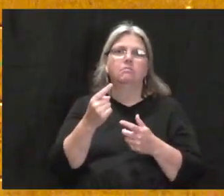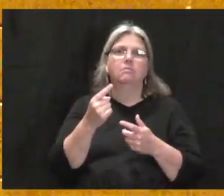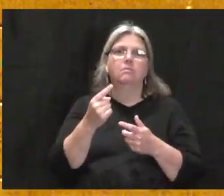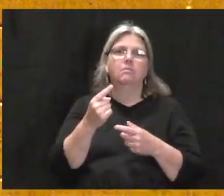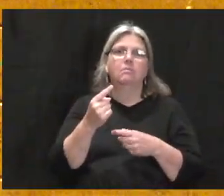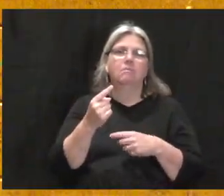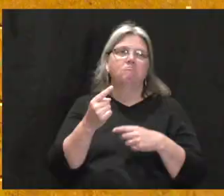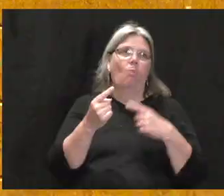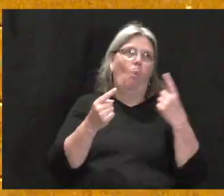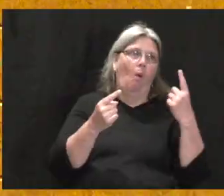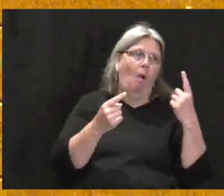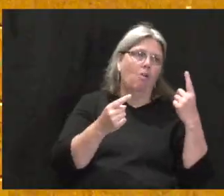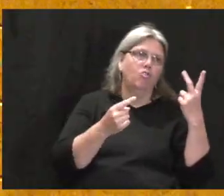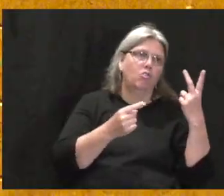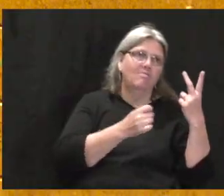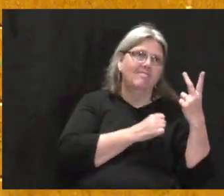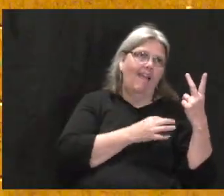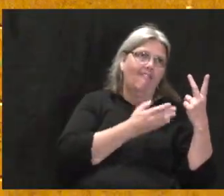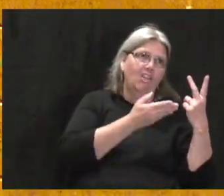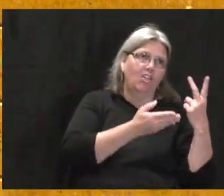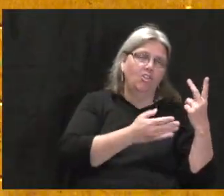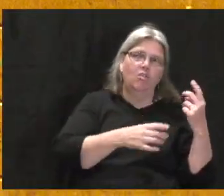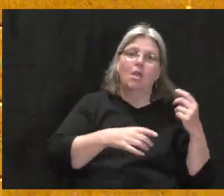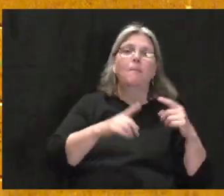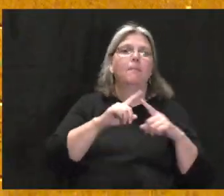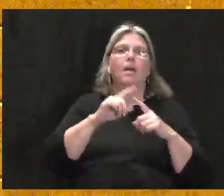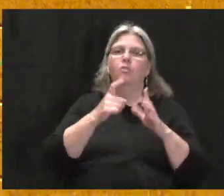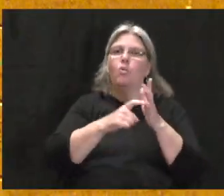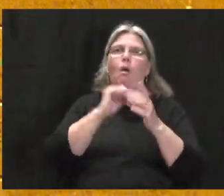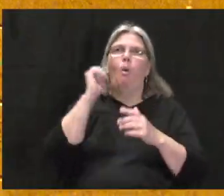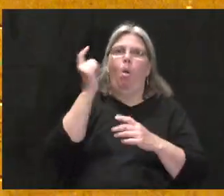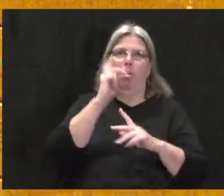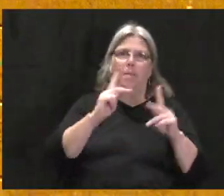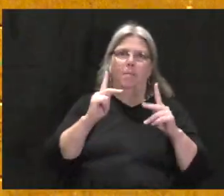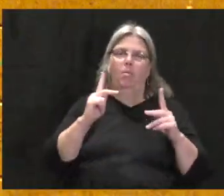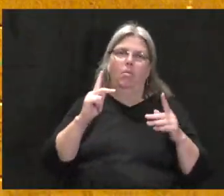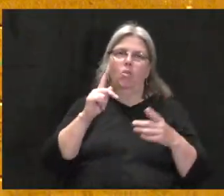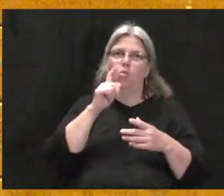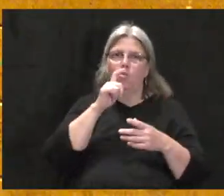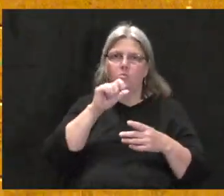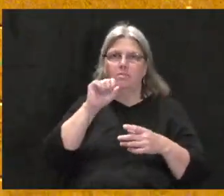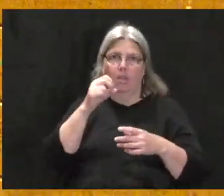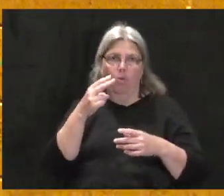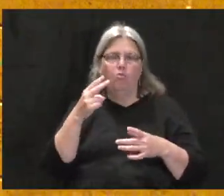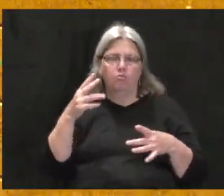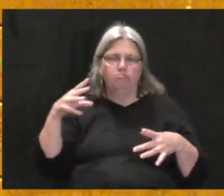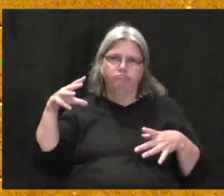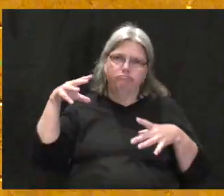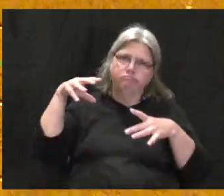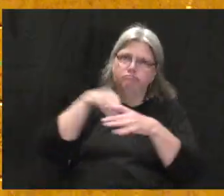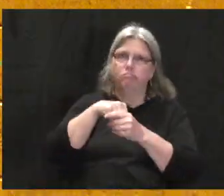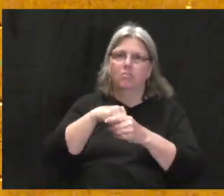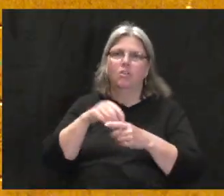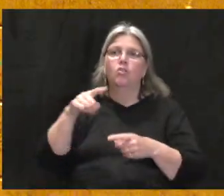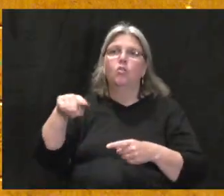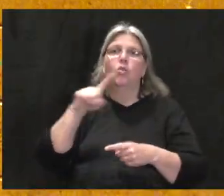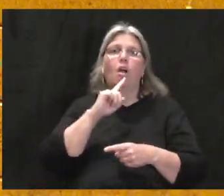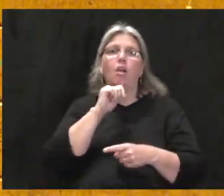you're participants. Your voice is very important. So continue the conversation as the summer goes on. So have a